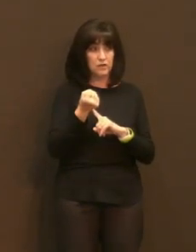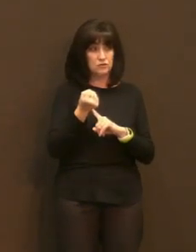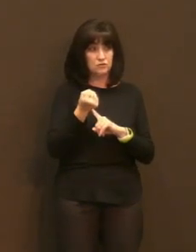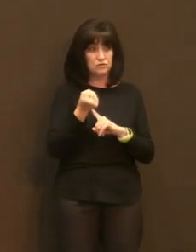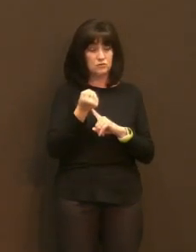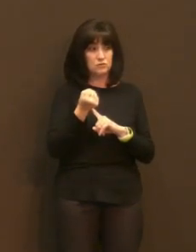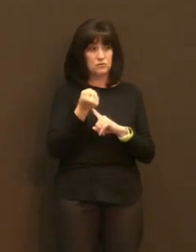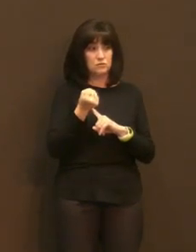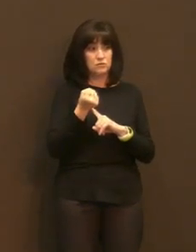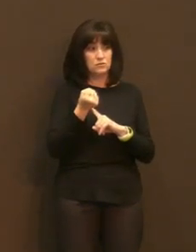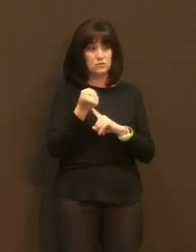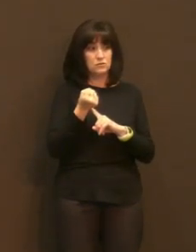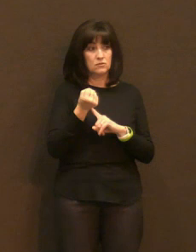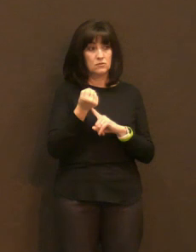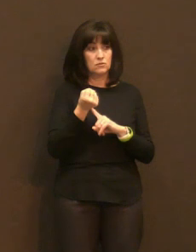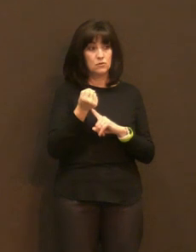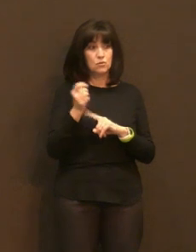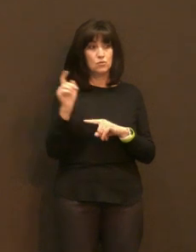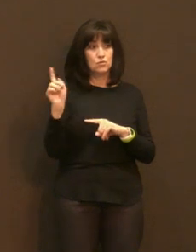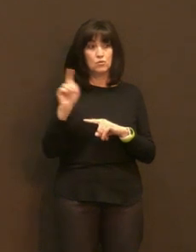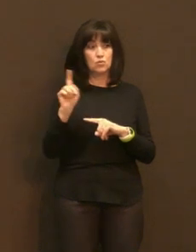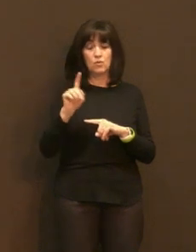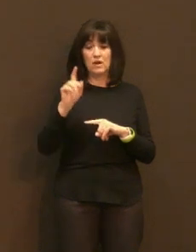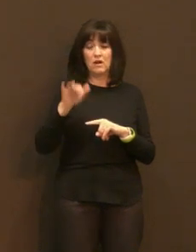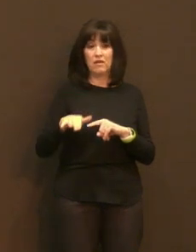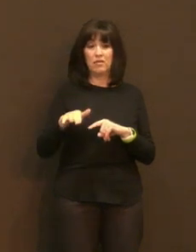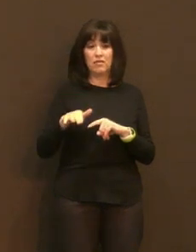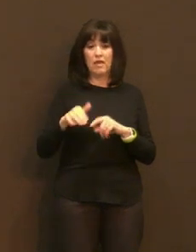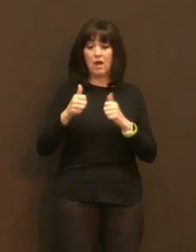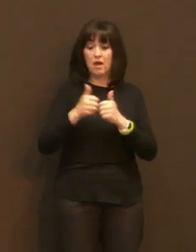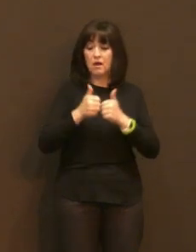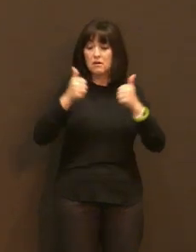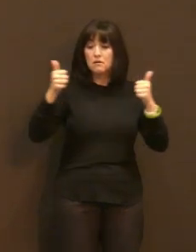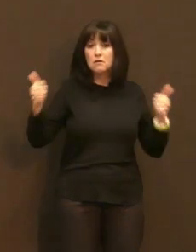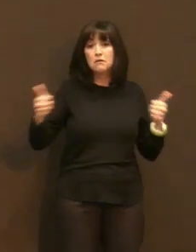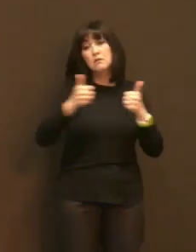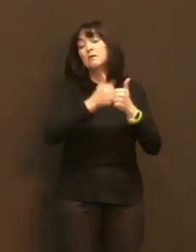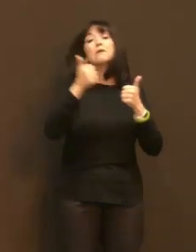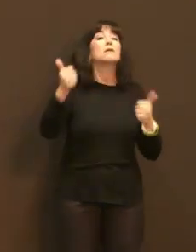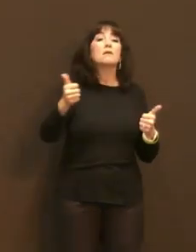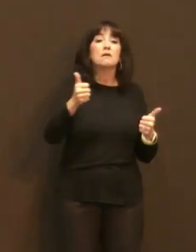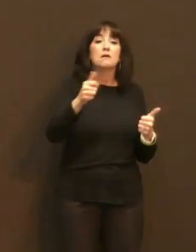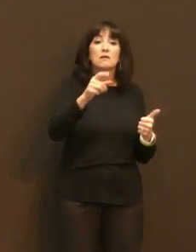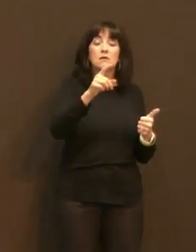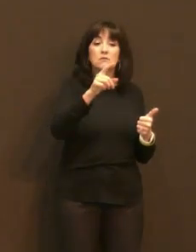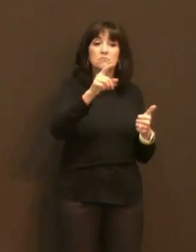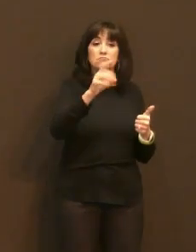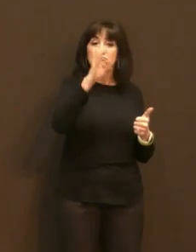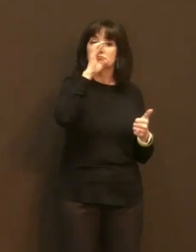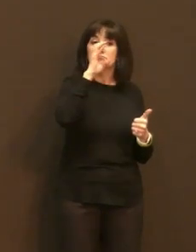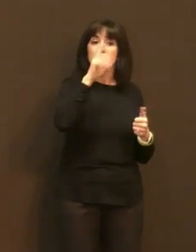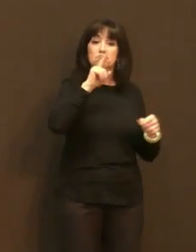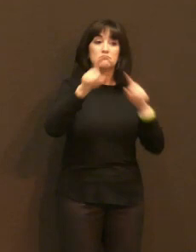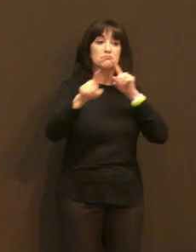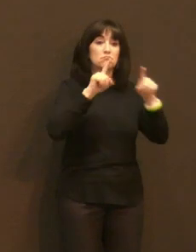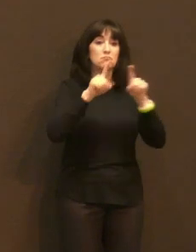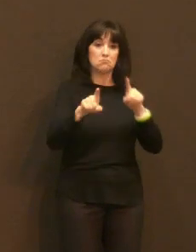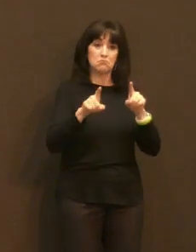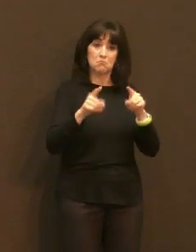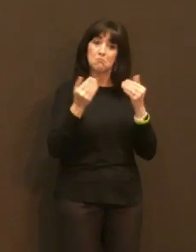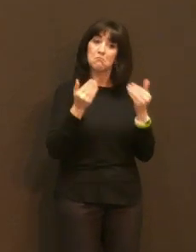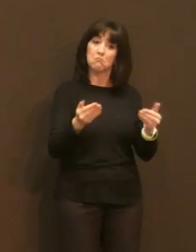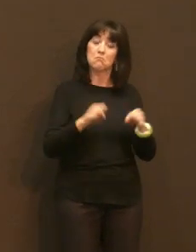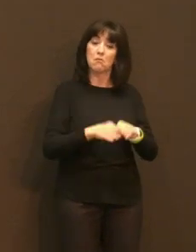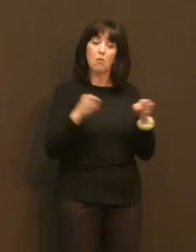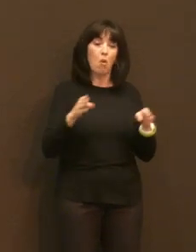might allow us to reopen, or if we don't have the tests, we're not reopening? Well, let's be clear. The framework that was presented to us, which